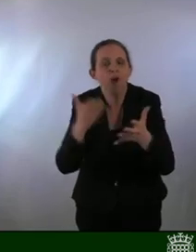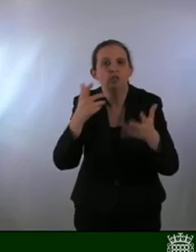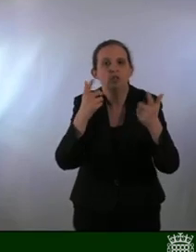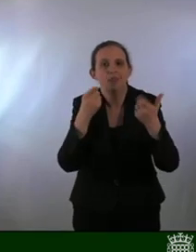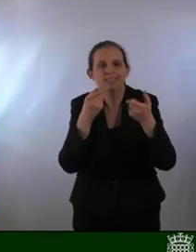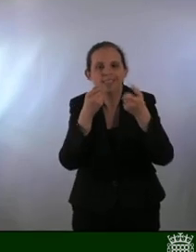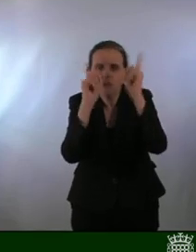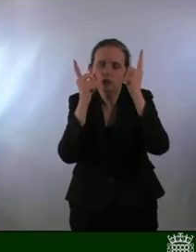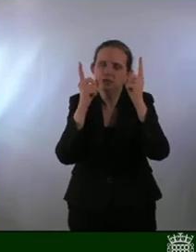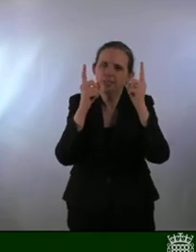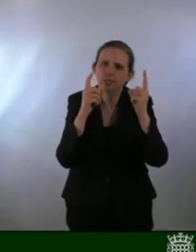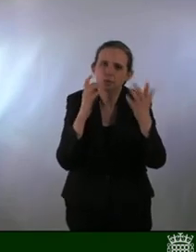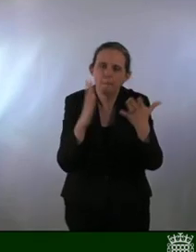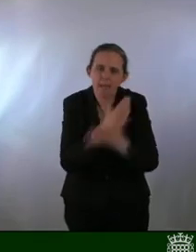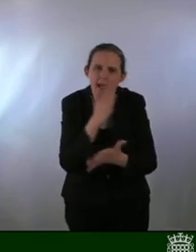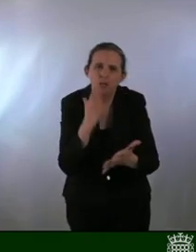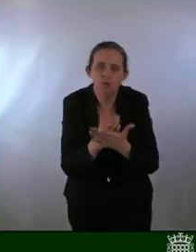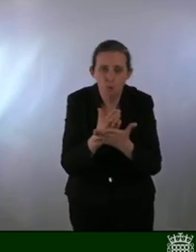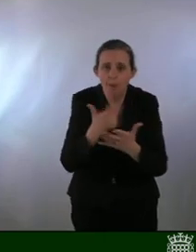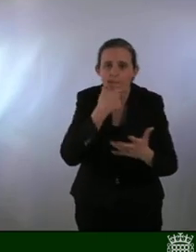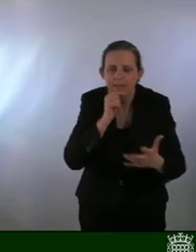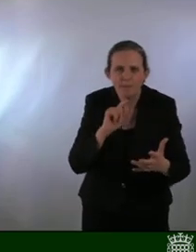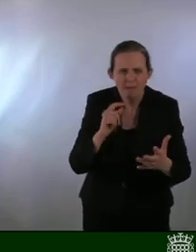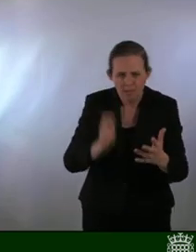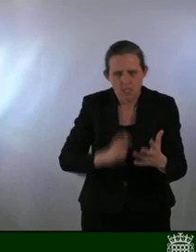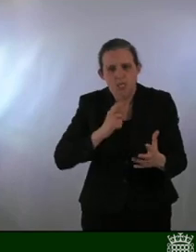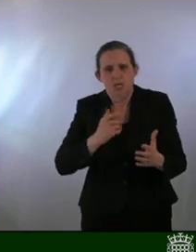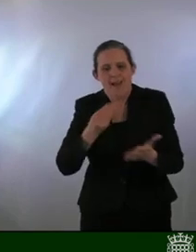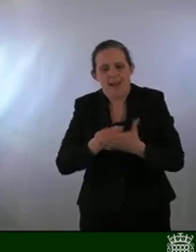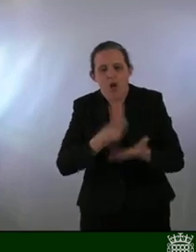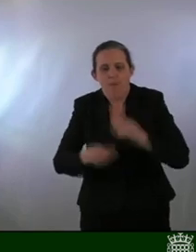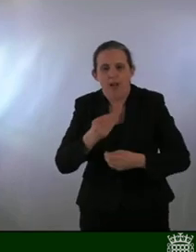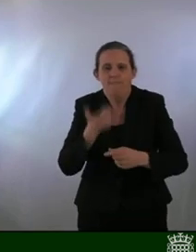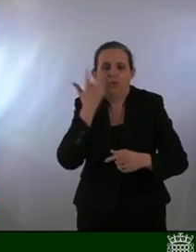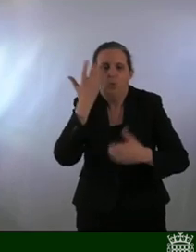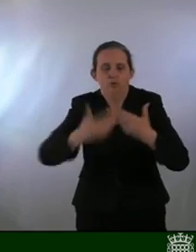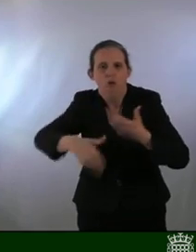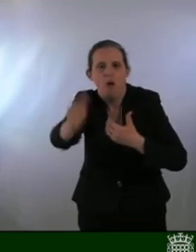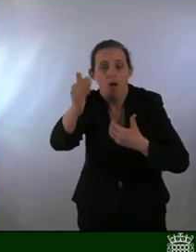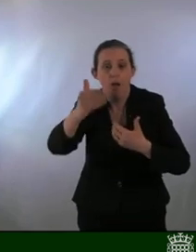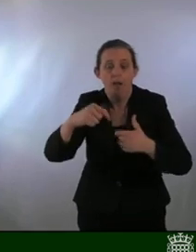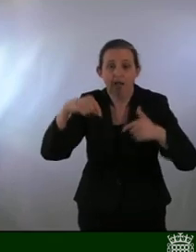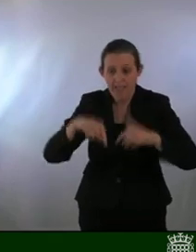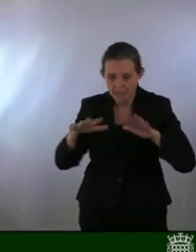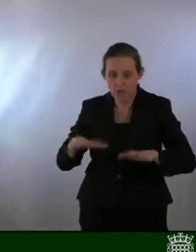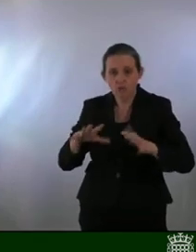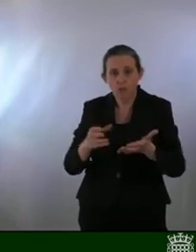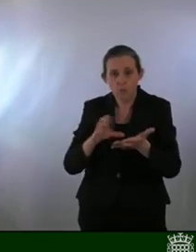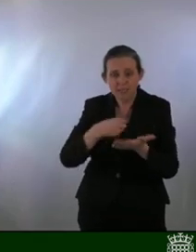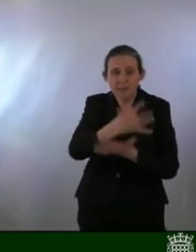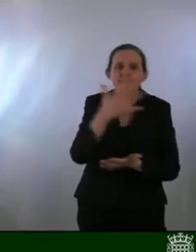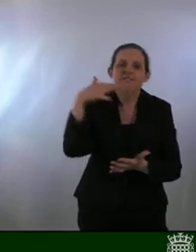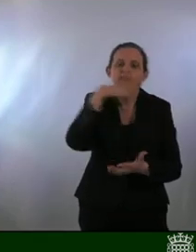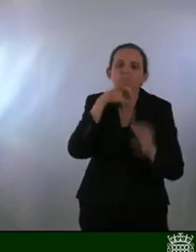population as a whole have confidence in their own economic futures. We spent £500 billion in this country bailing out the banks